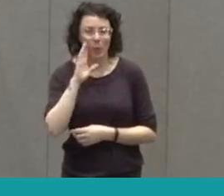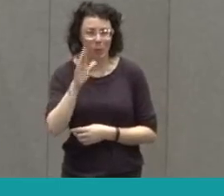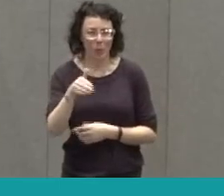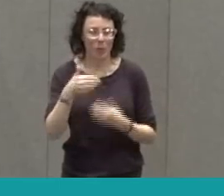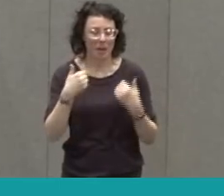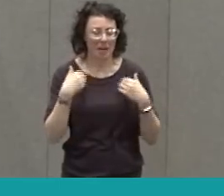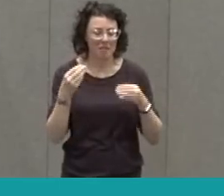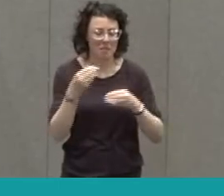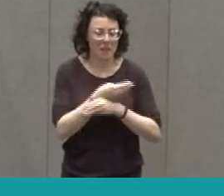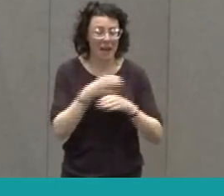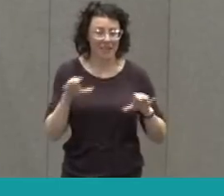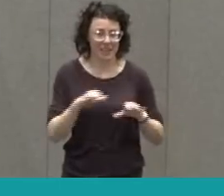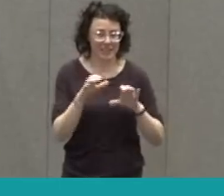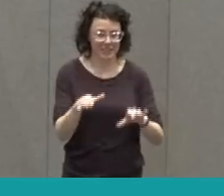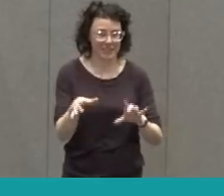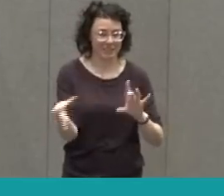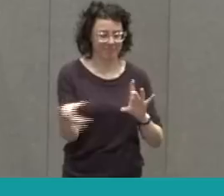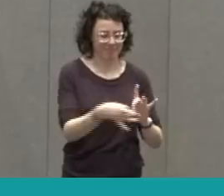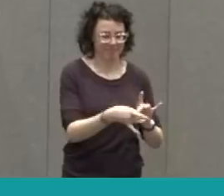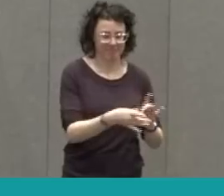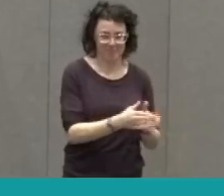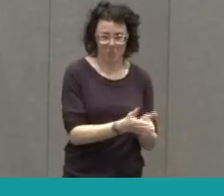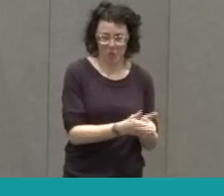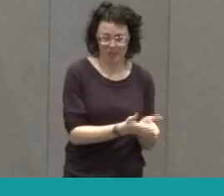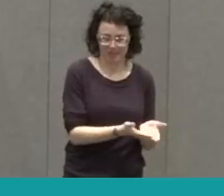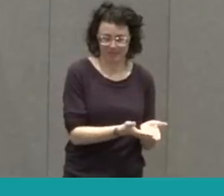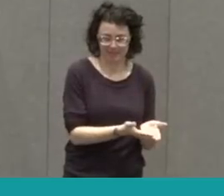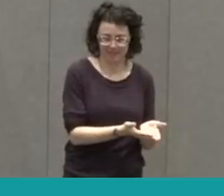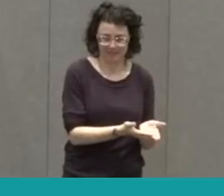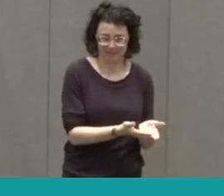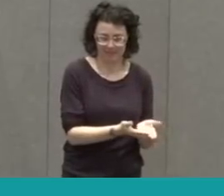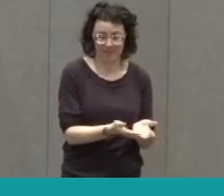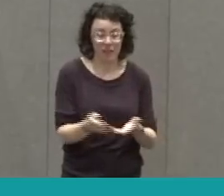then lastly, I had asked you what was your favorite part.